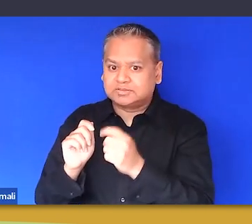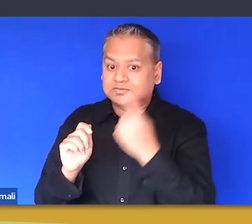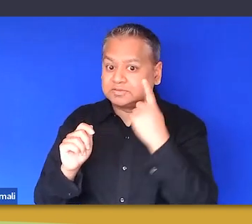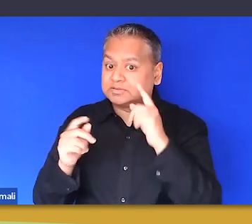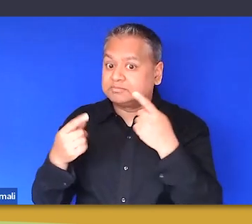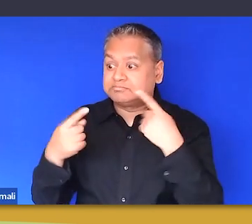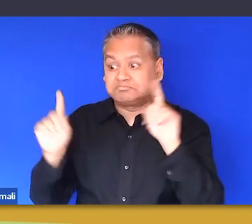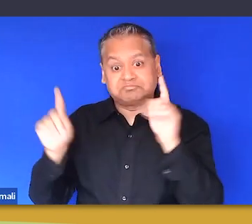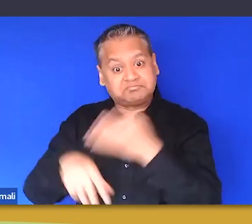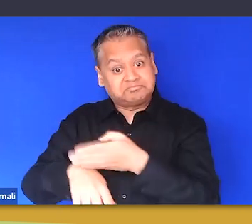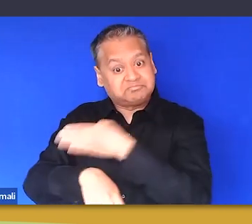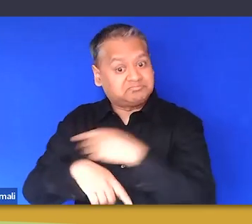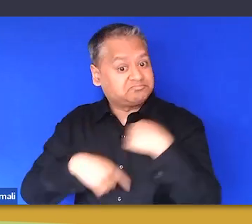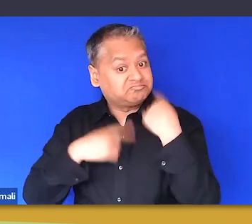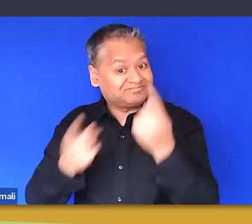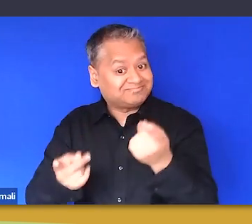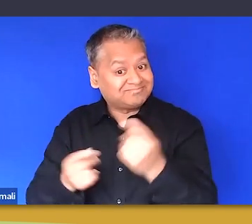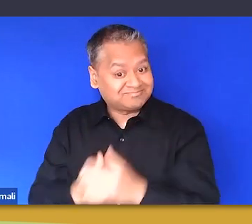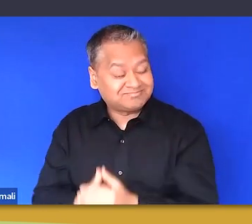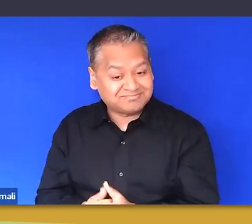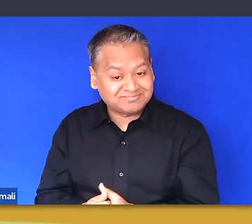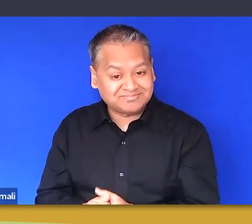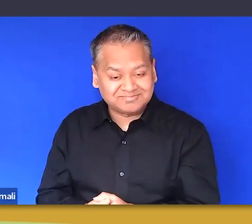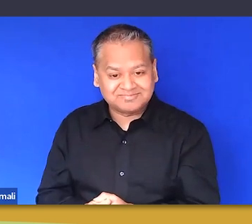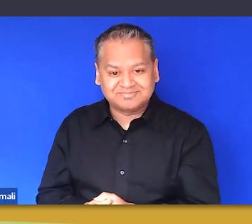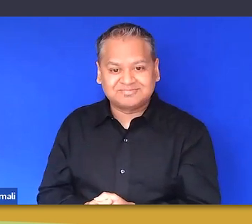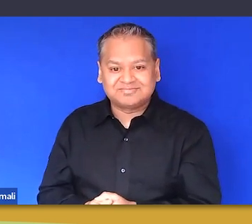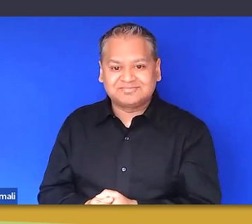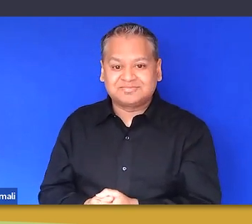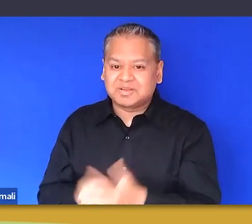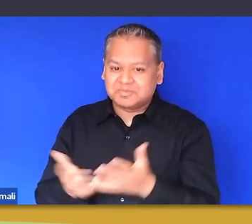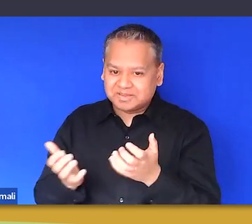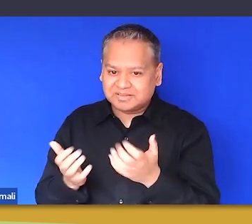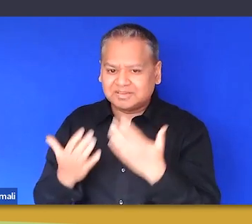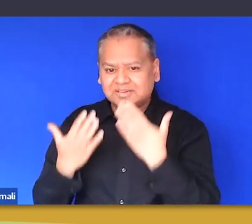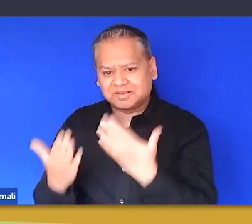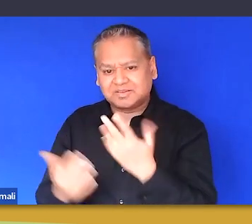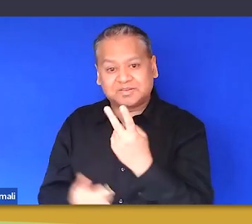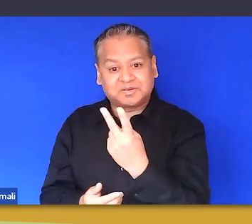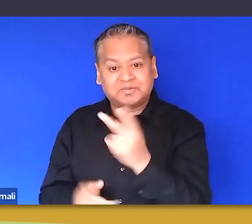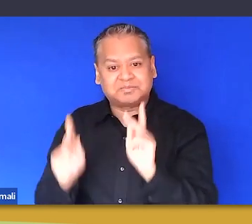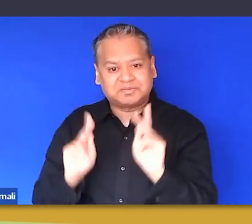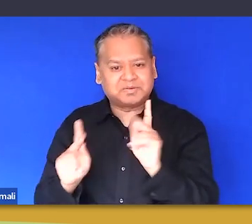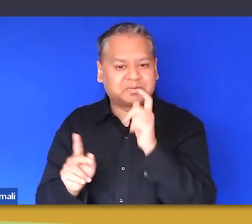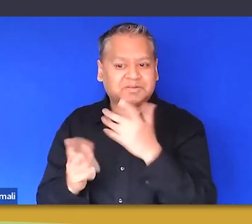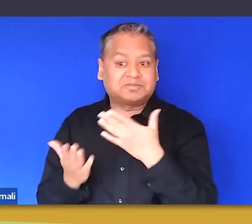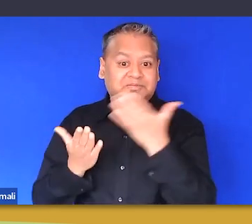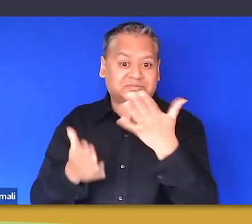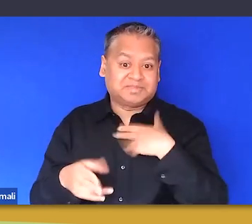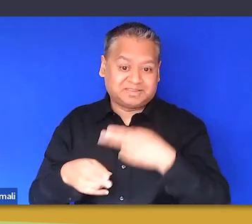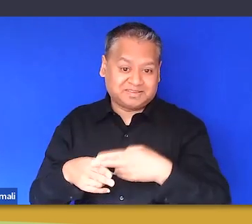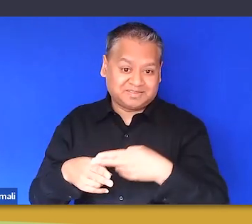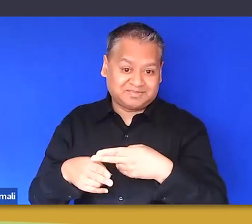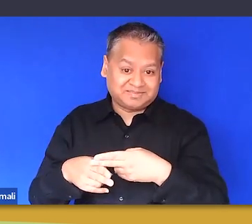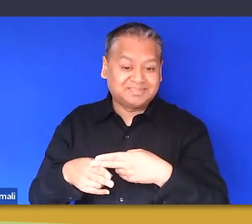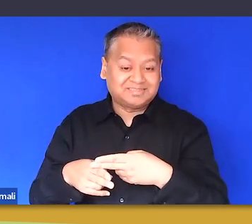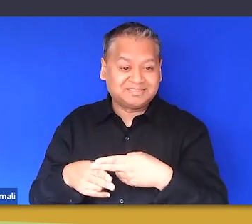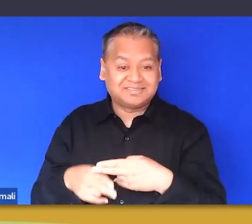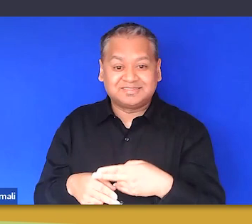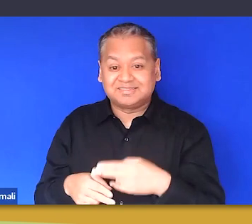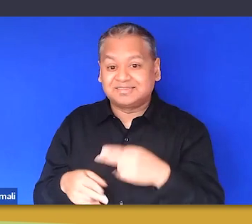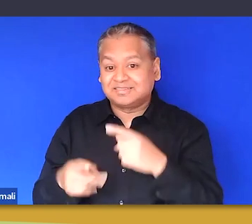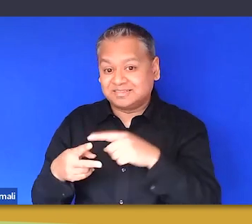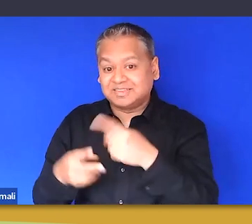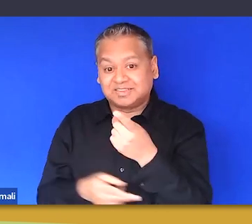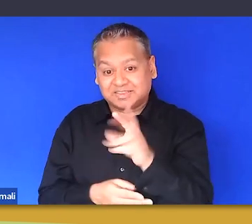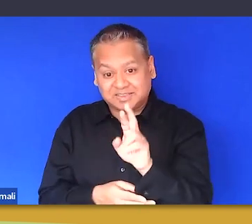want to extend a special gratitude to Dr. Regina Ogilvie and Dr. Ruth Havte for their nomination to this